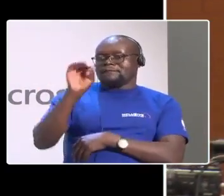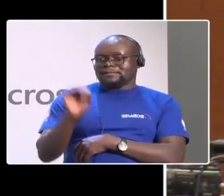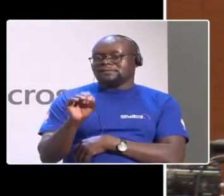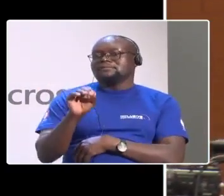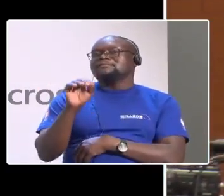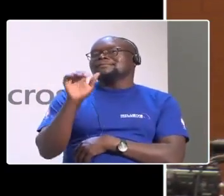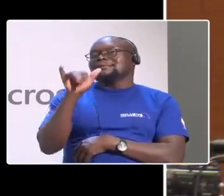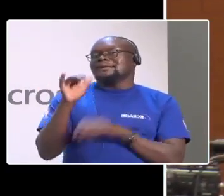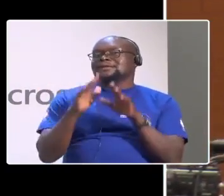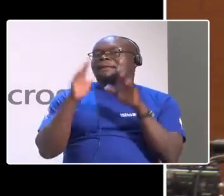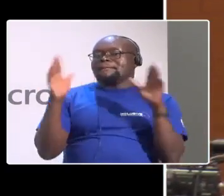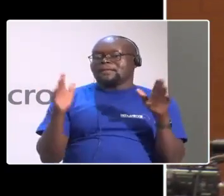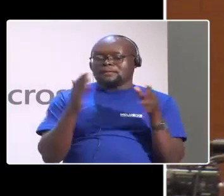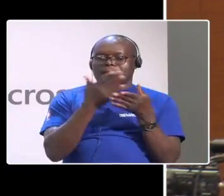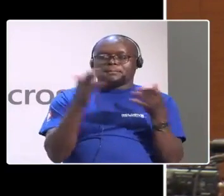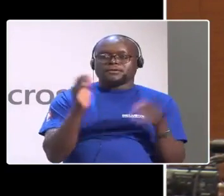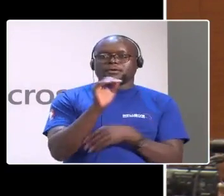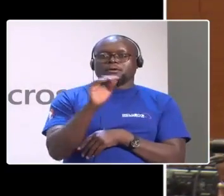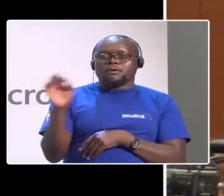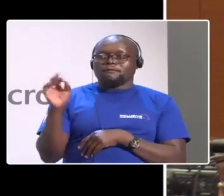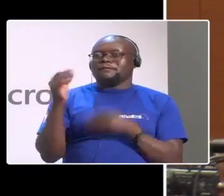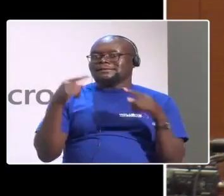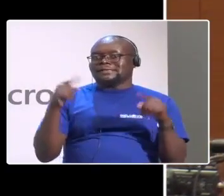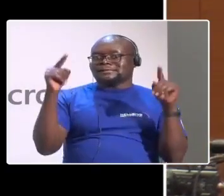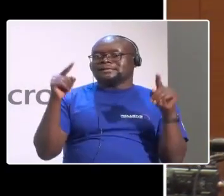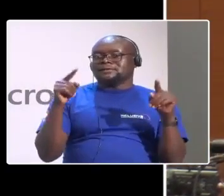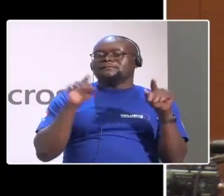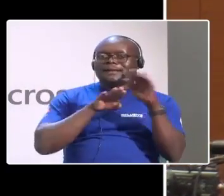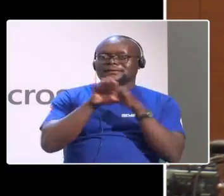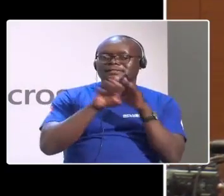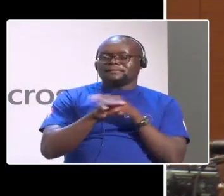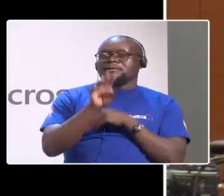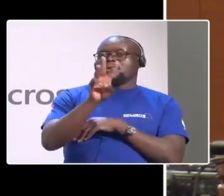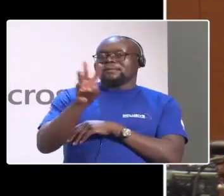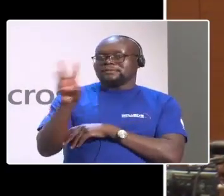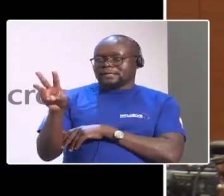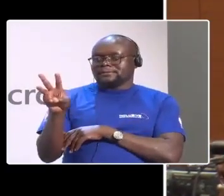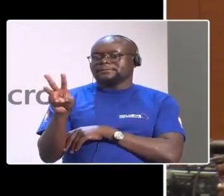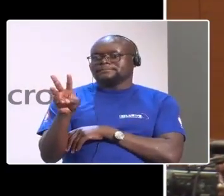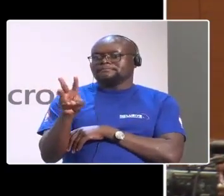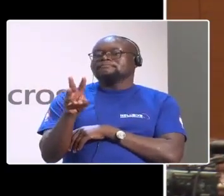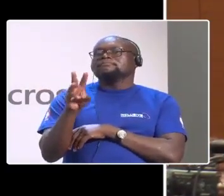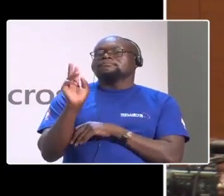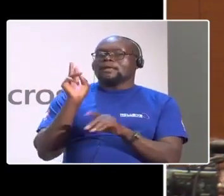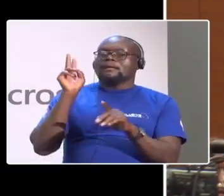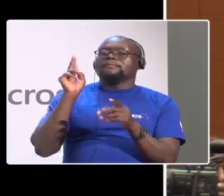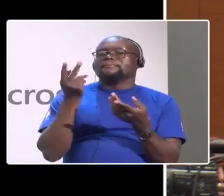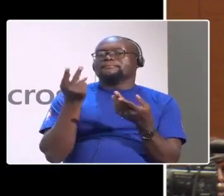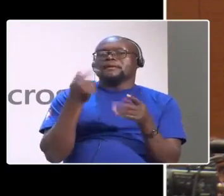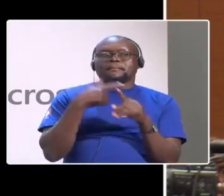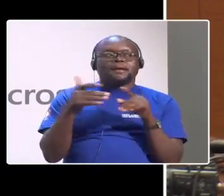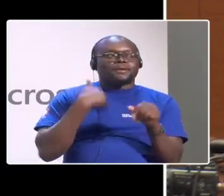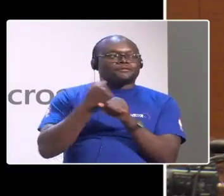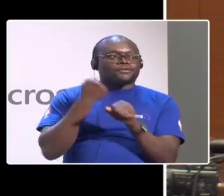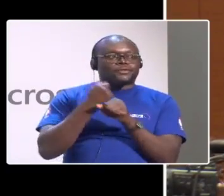but is a big portion of the success of an accessible website, accessible ICT, but you have to